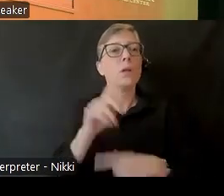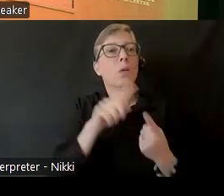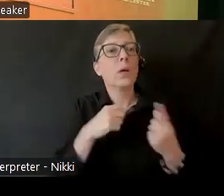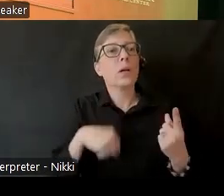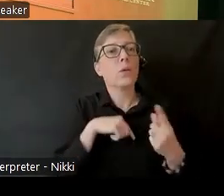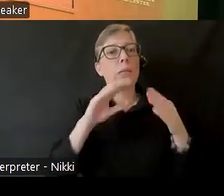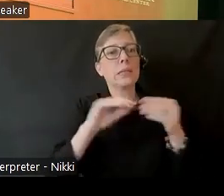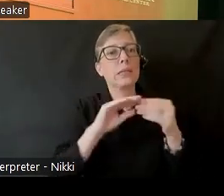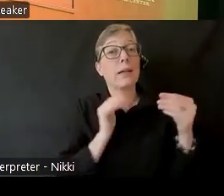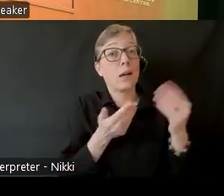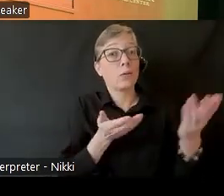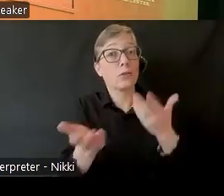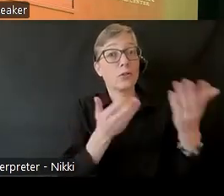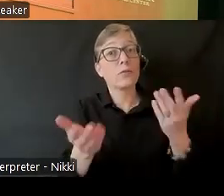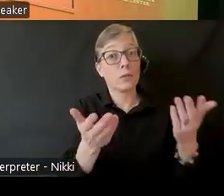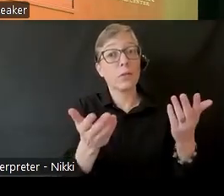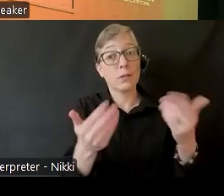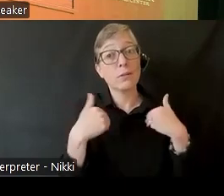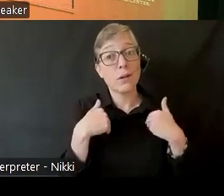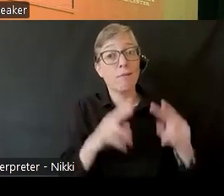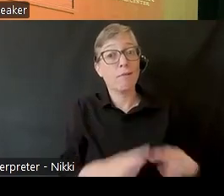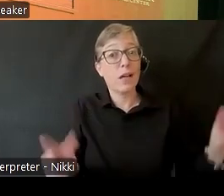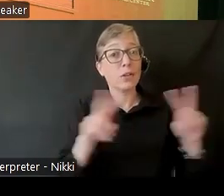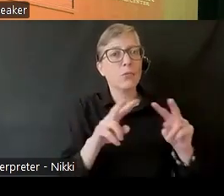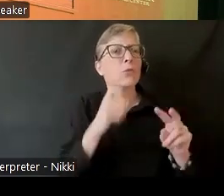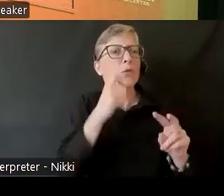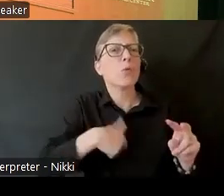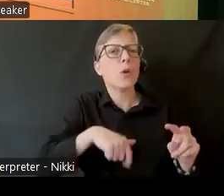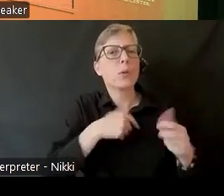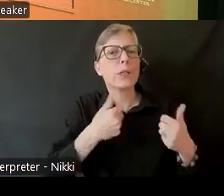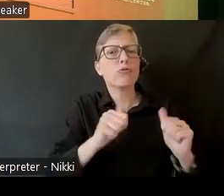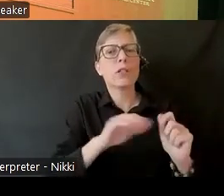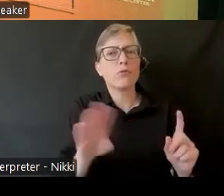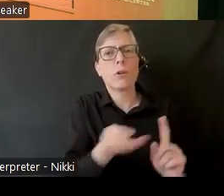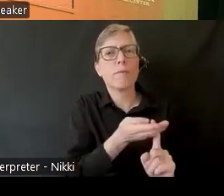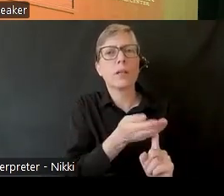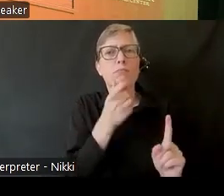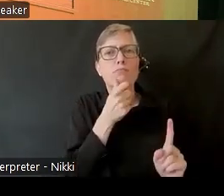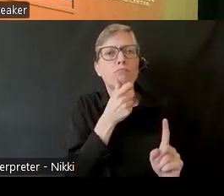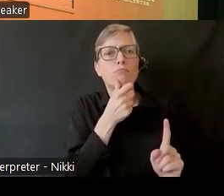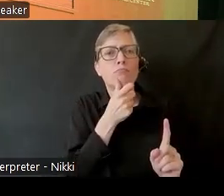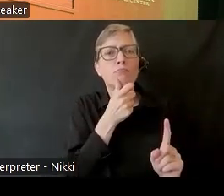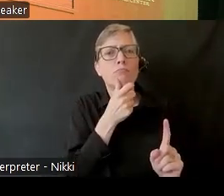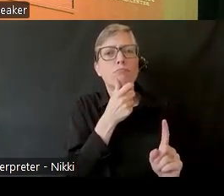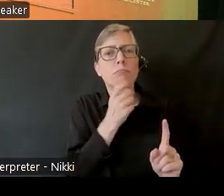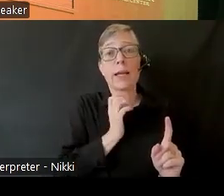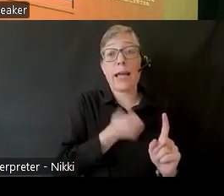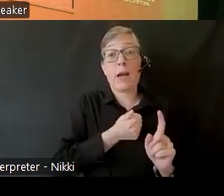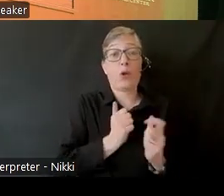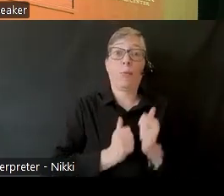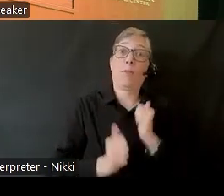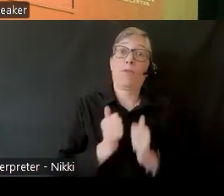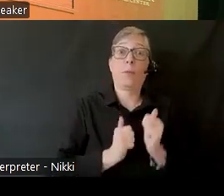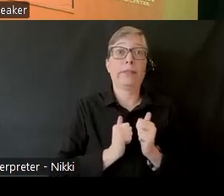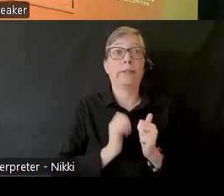right? Who are we trying to convince, right? And how do we translate our performance, our